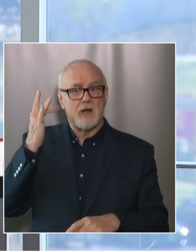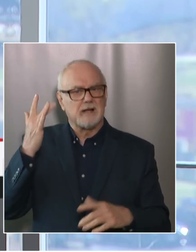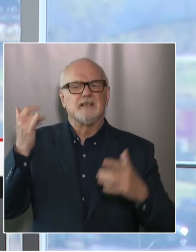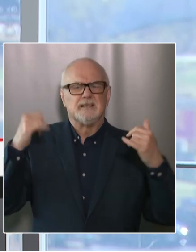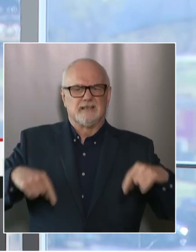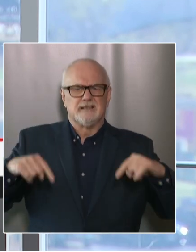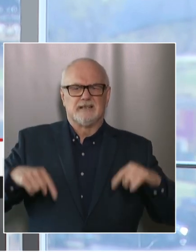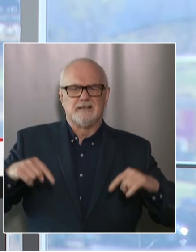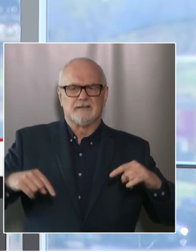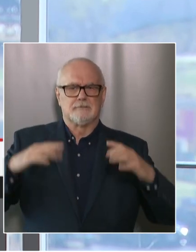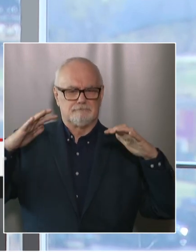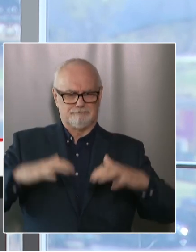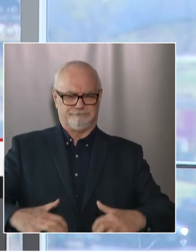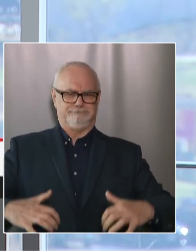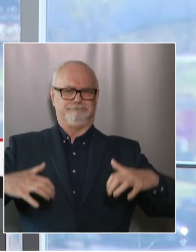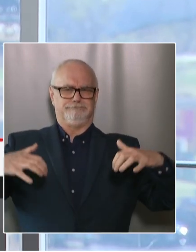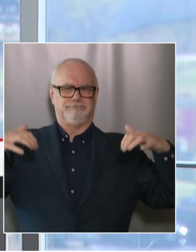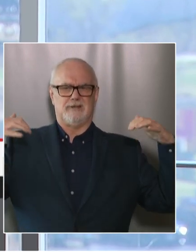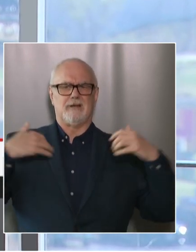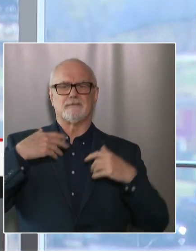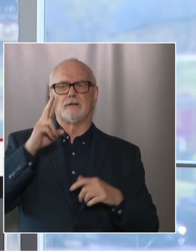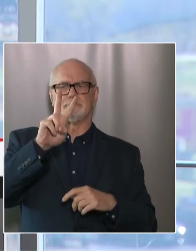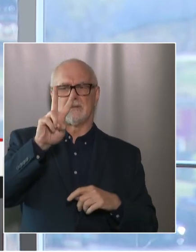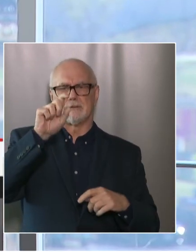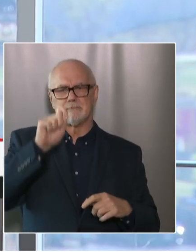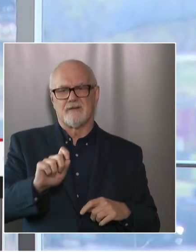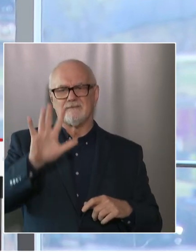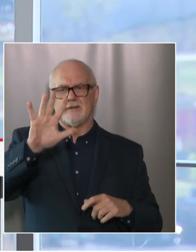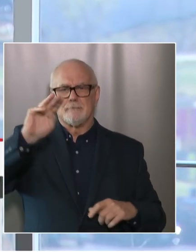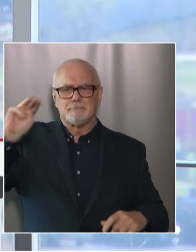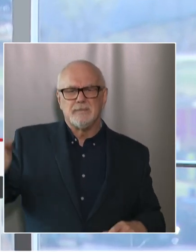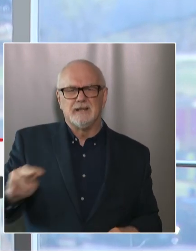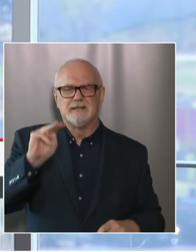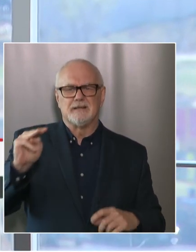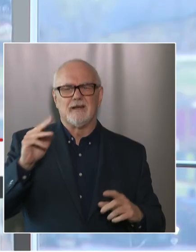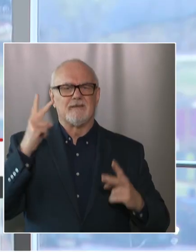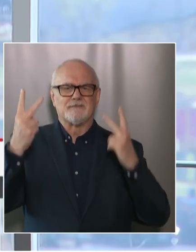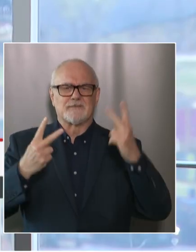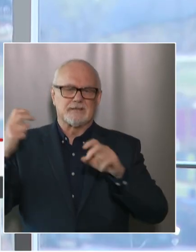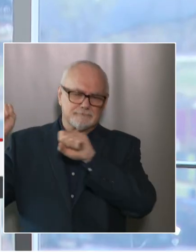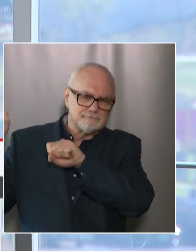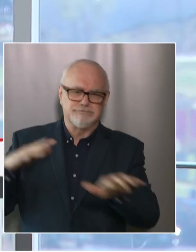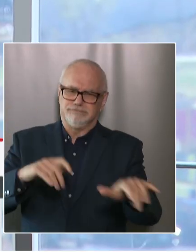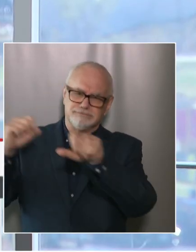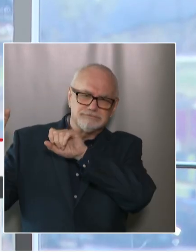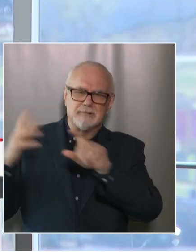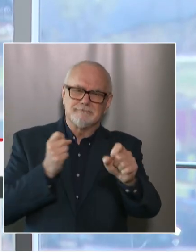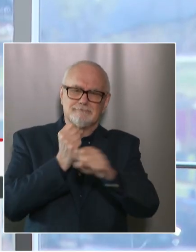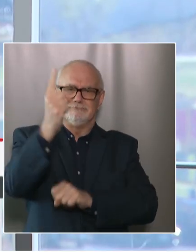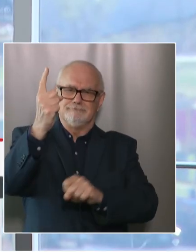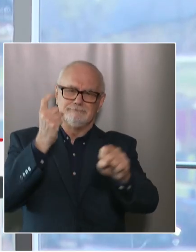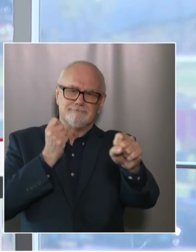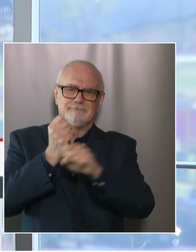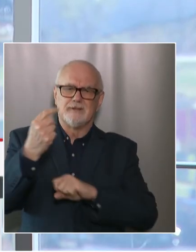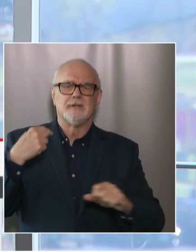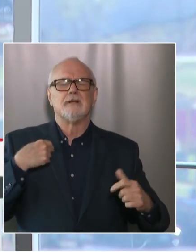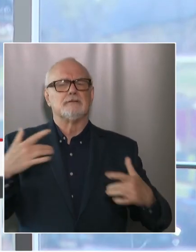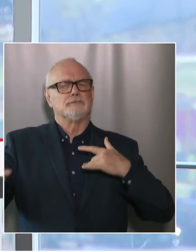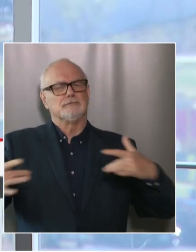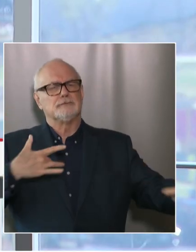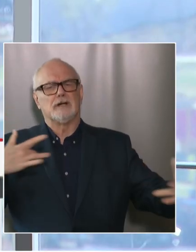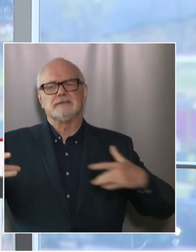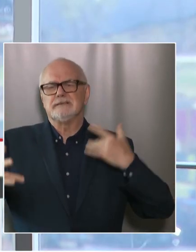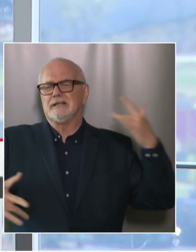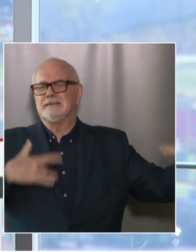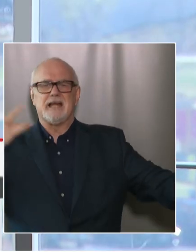million visitors a year, as we get ready to open our doors widely for the upcoming season, which starts here at home on April